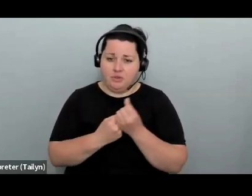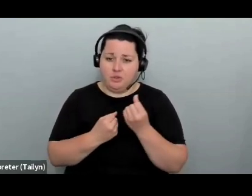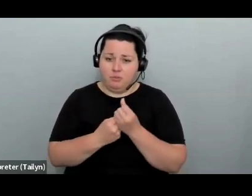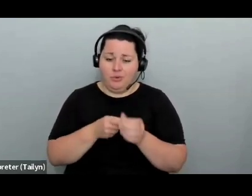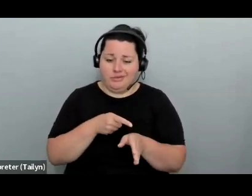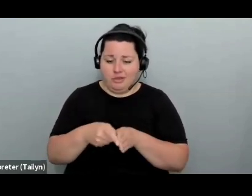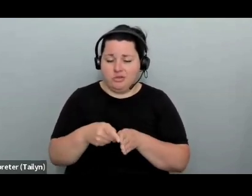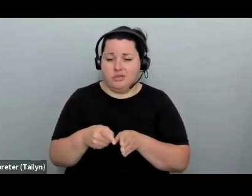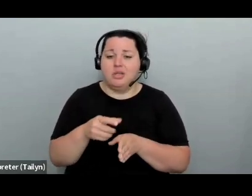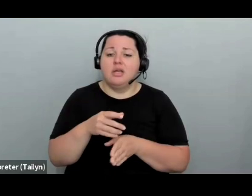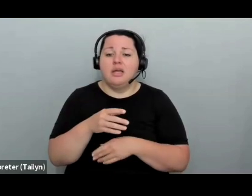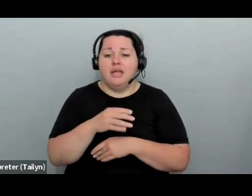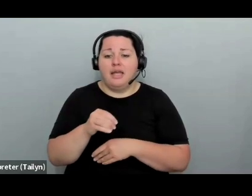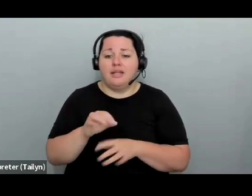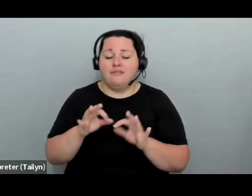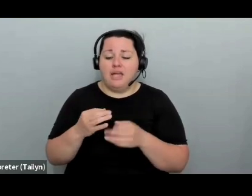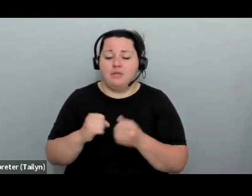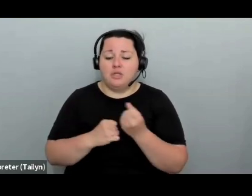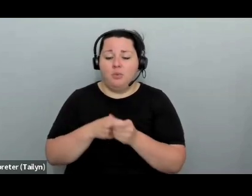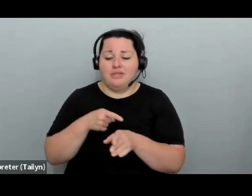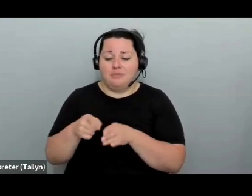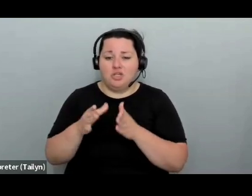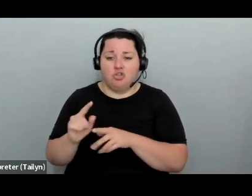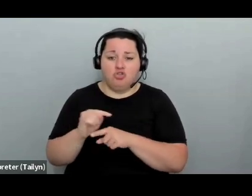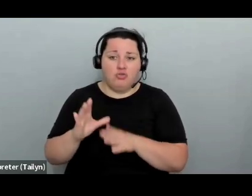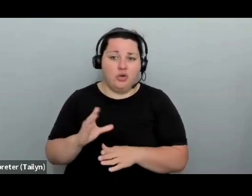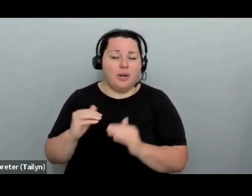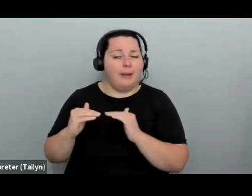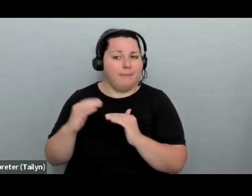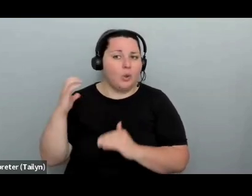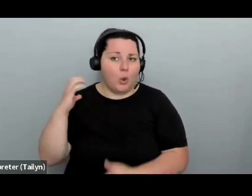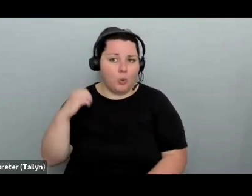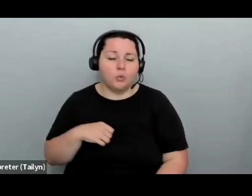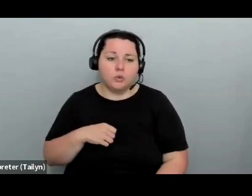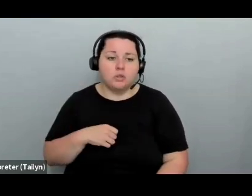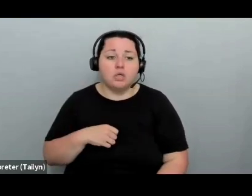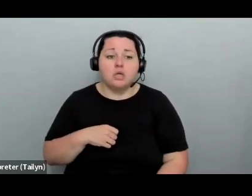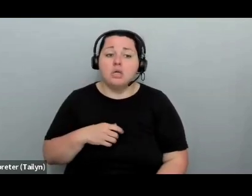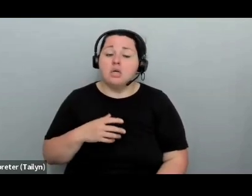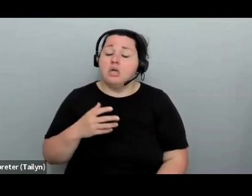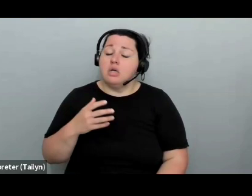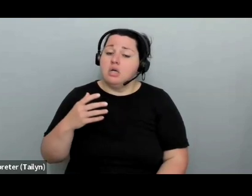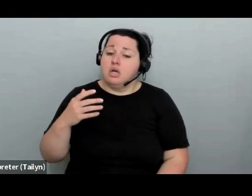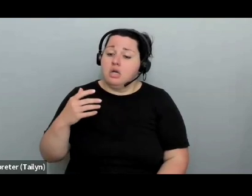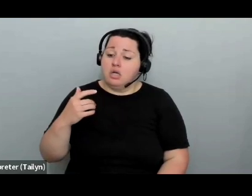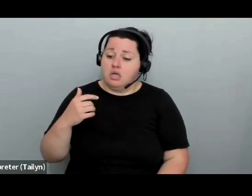I'm a family support specialist trainer and a peer coach. And what brings me to this work is I'm a mom